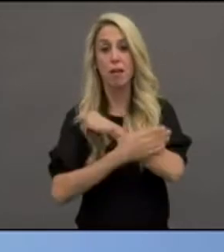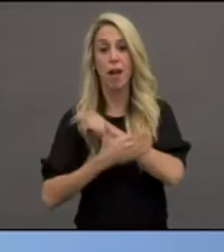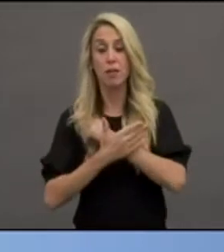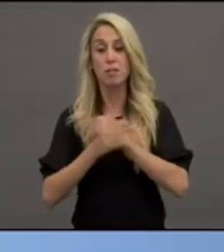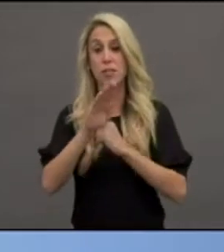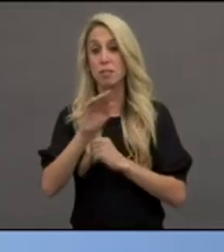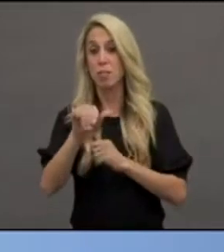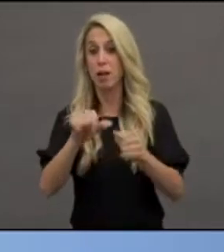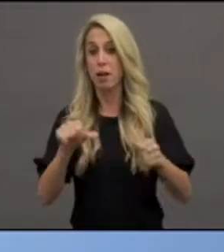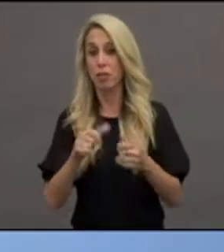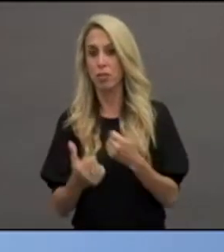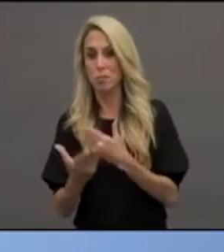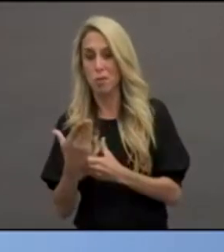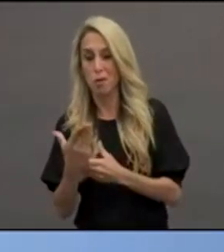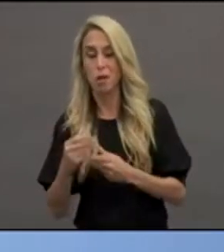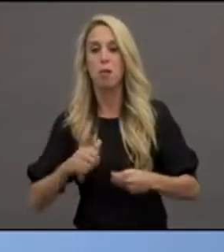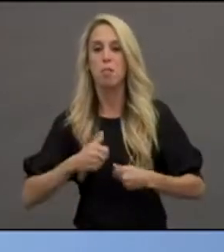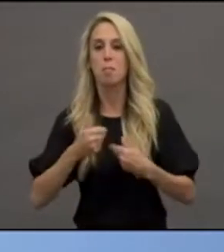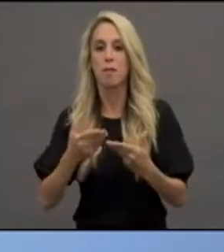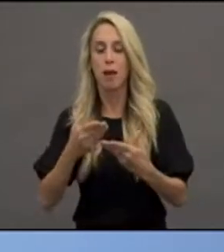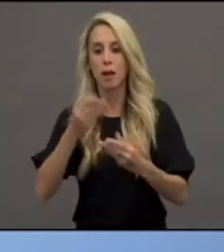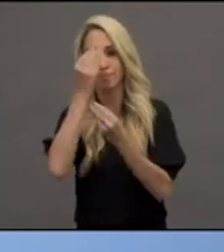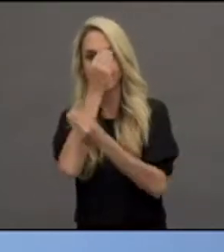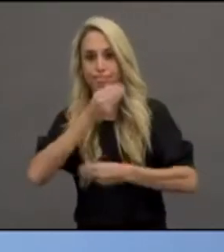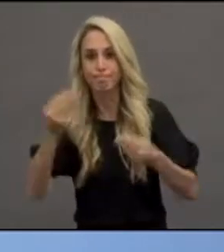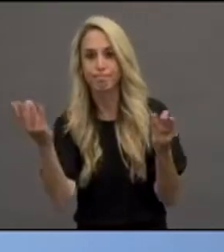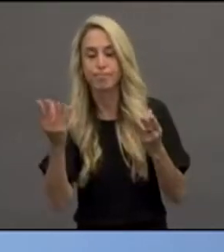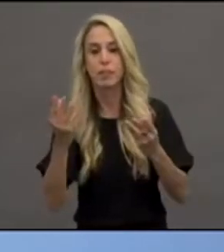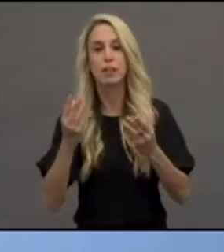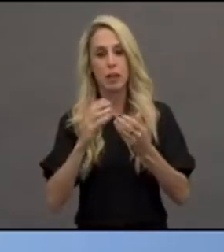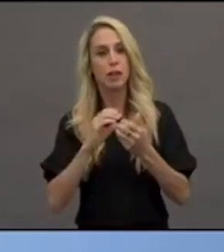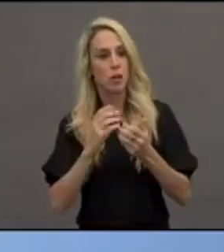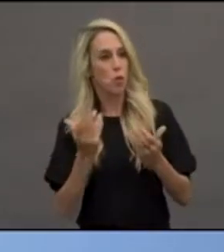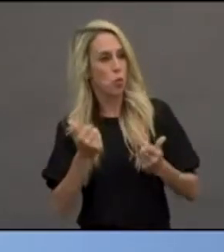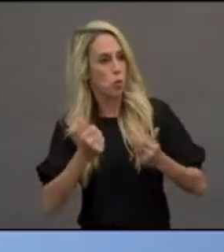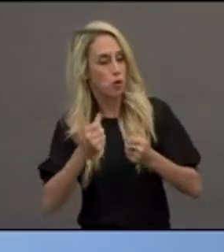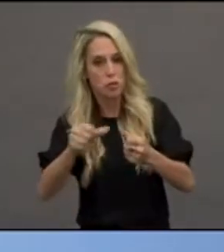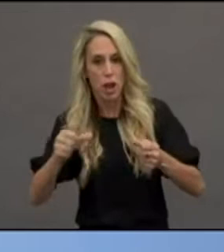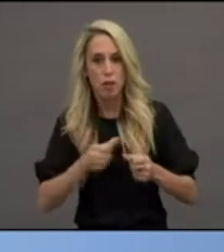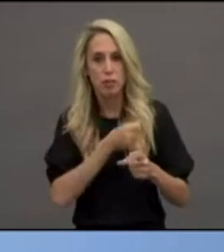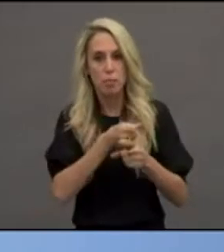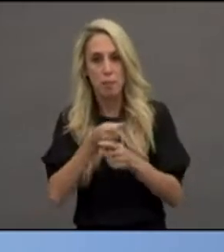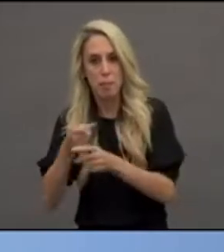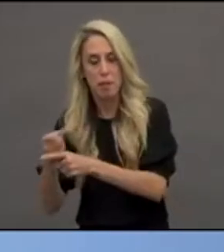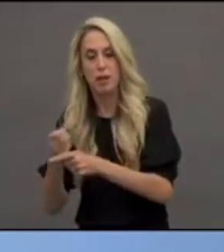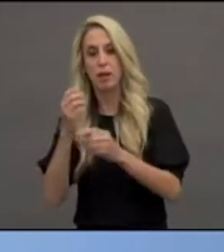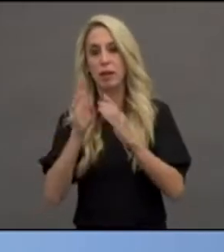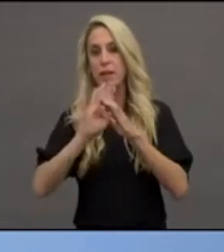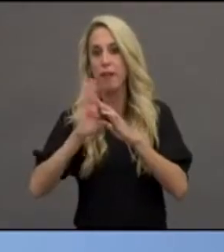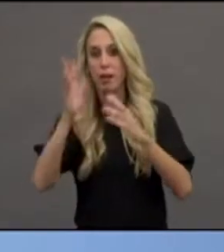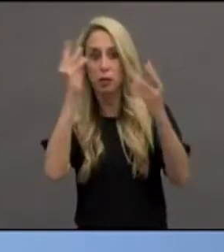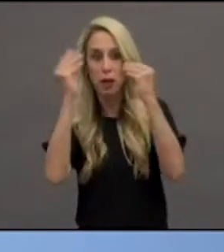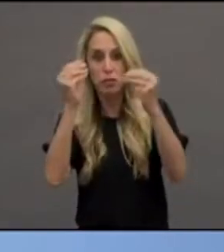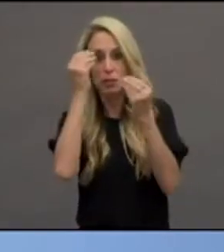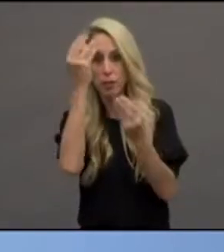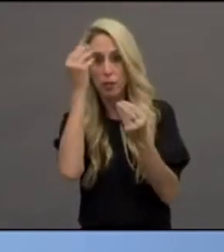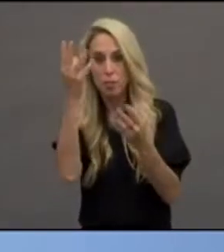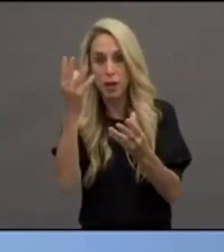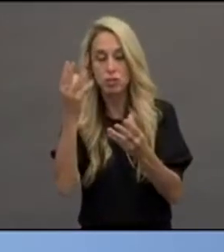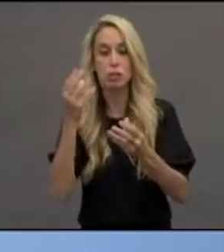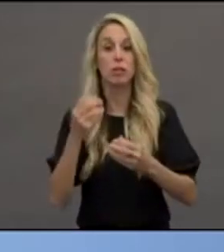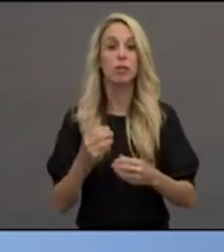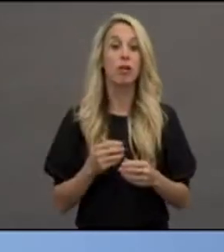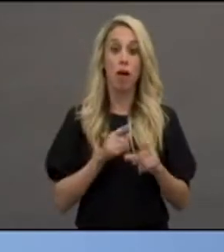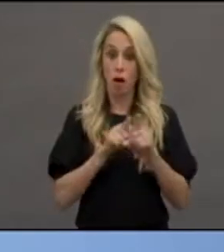in the Bay Area. This morning we are providing an update on the affected areas, evacuation information, and of course information